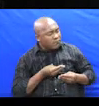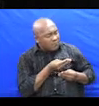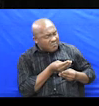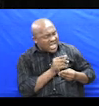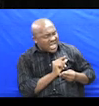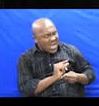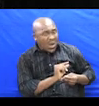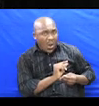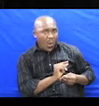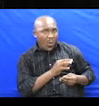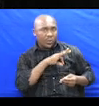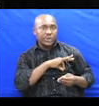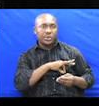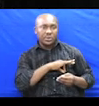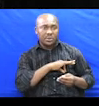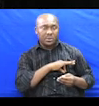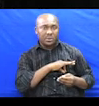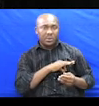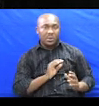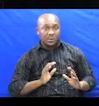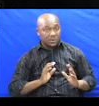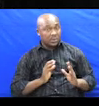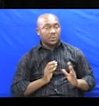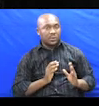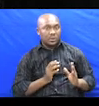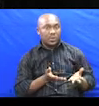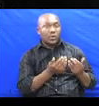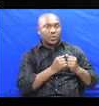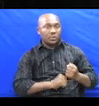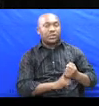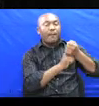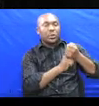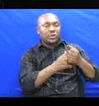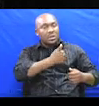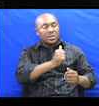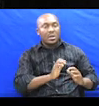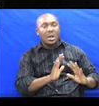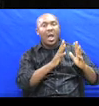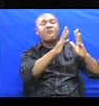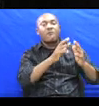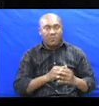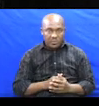low wages, which helped them to sustain their living expenses.